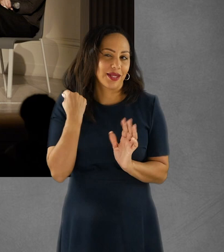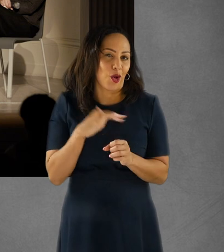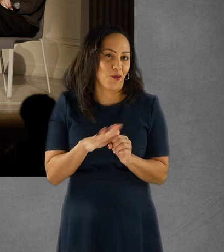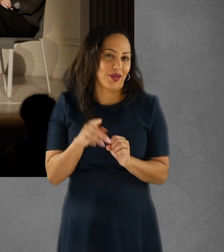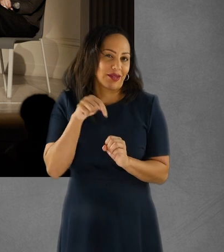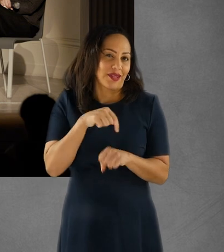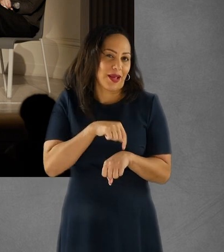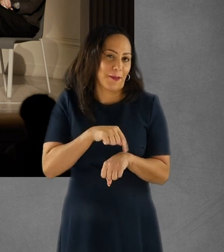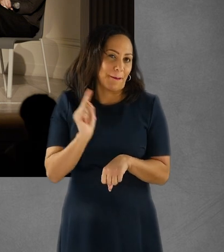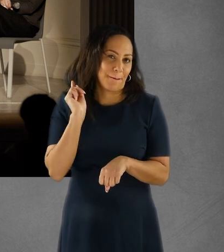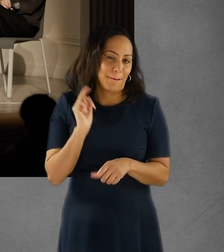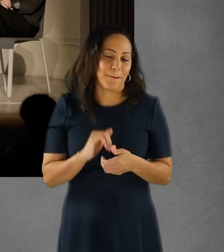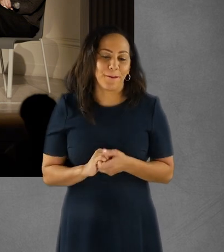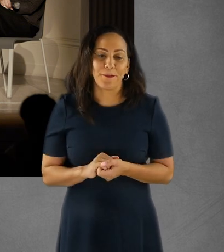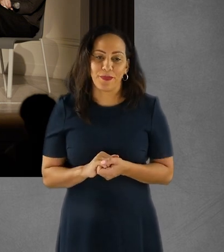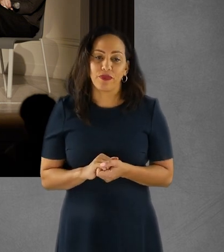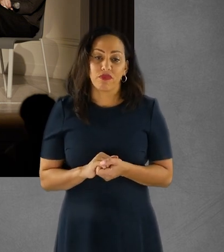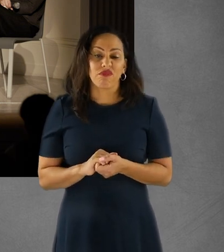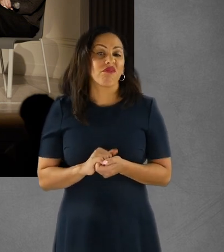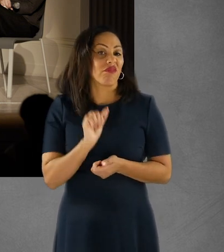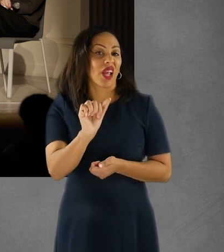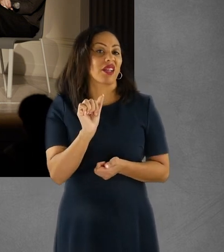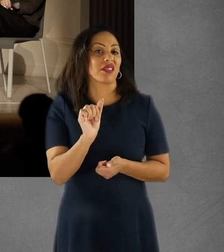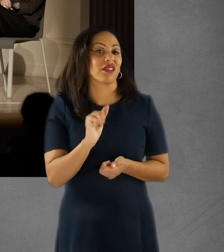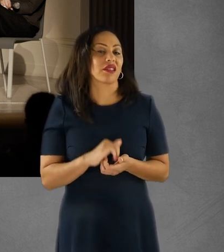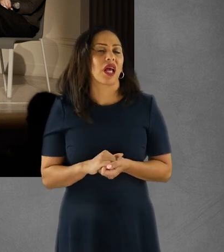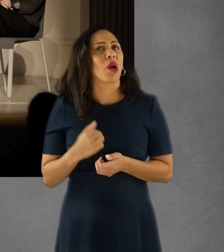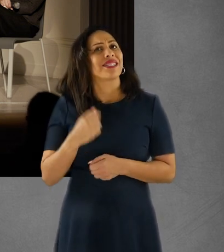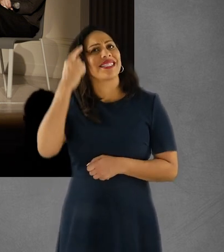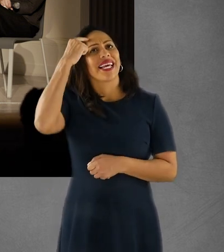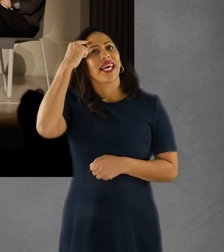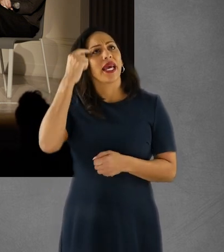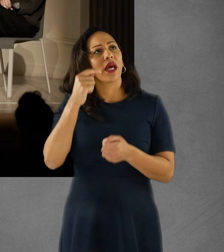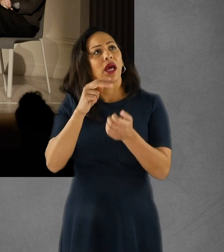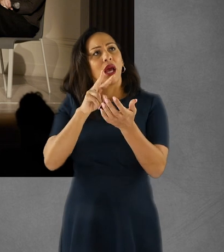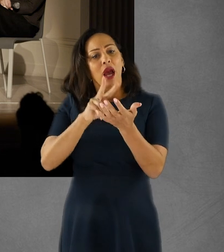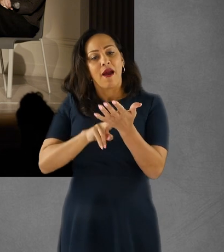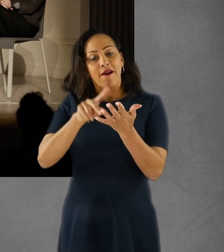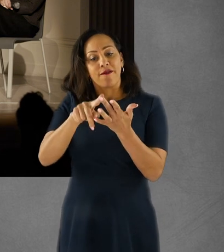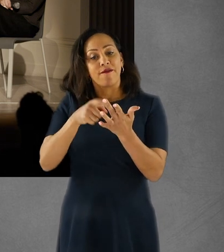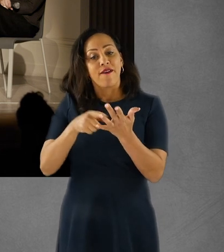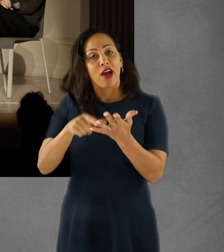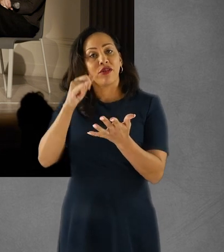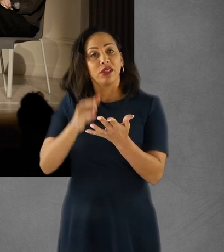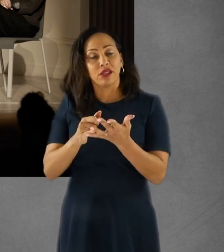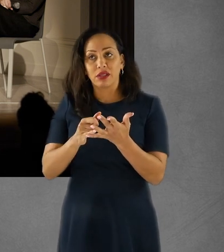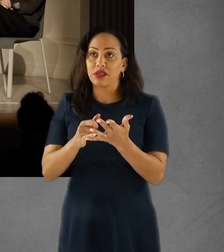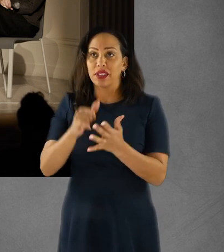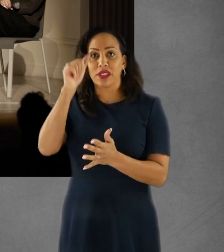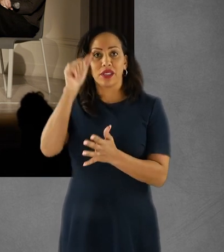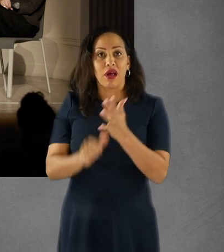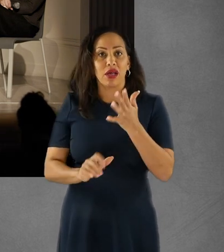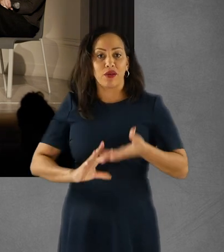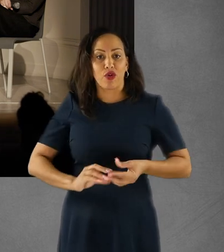of a virus as the source of creation, a virus is maybe kind of the godly part, That was, I remember